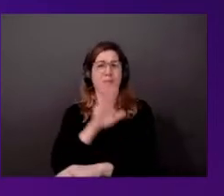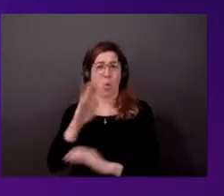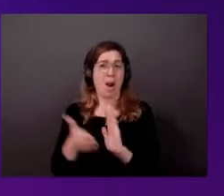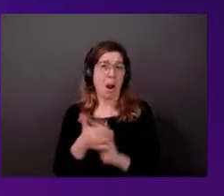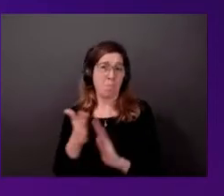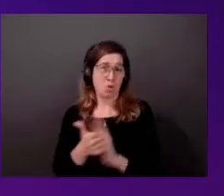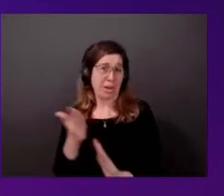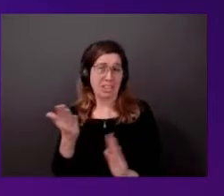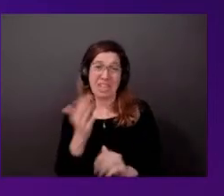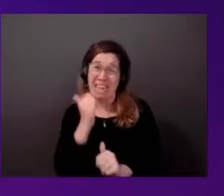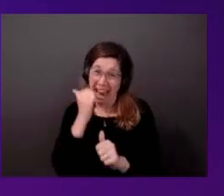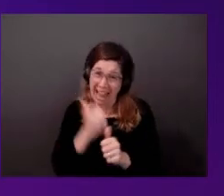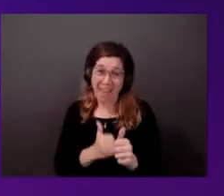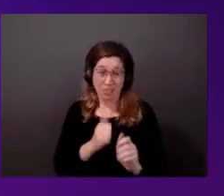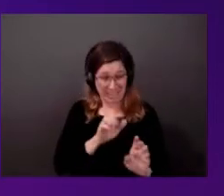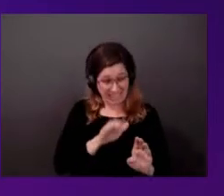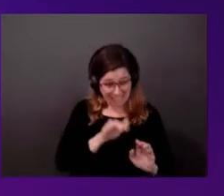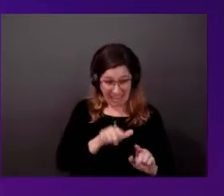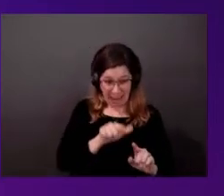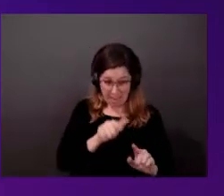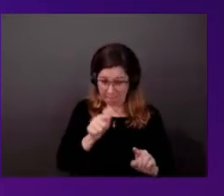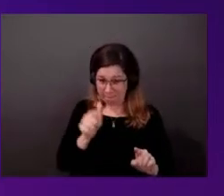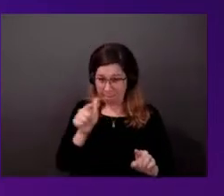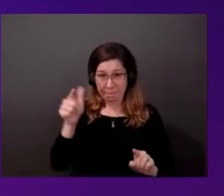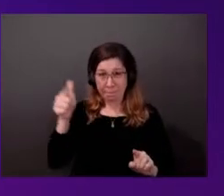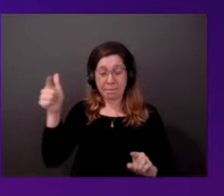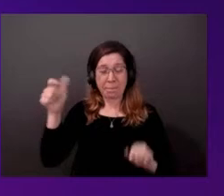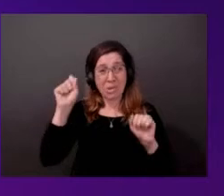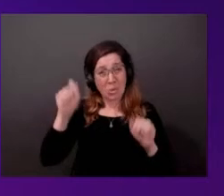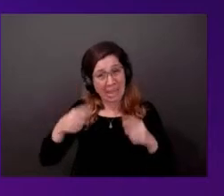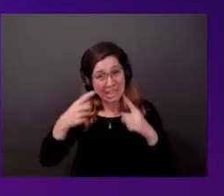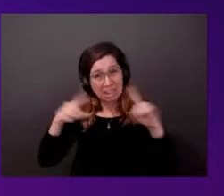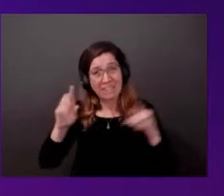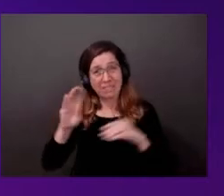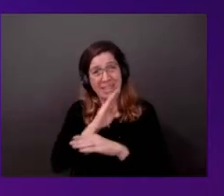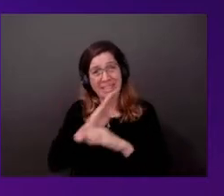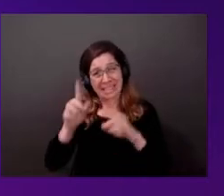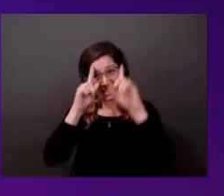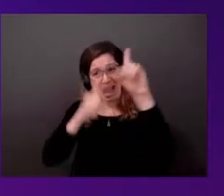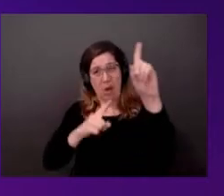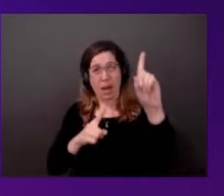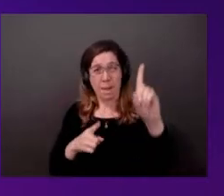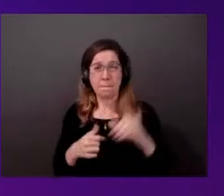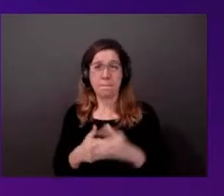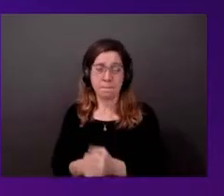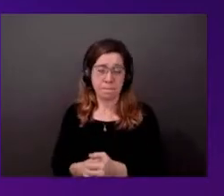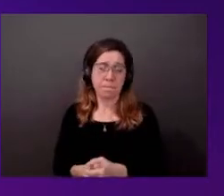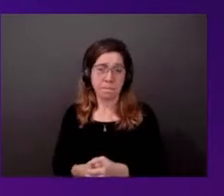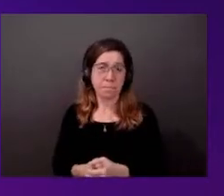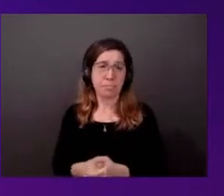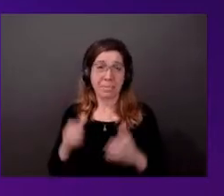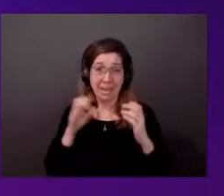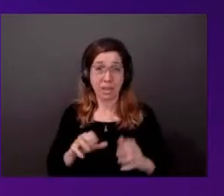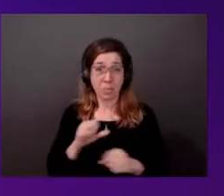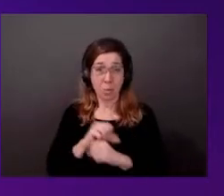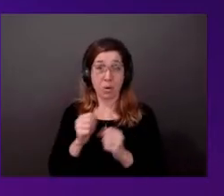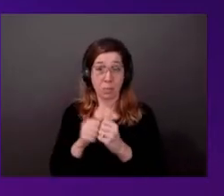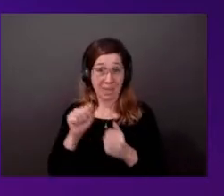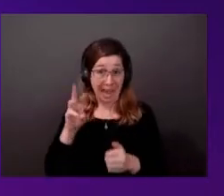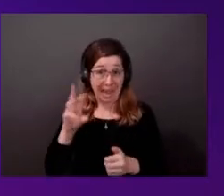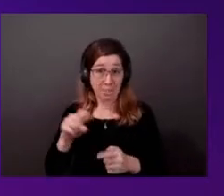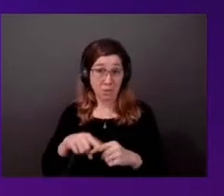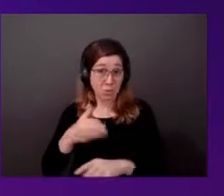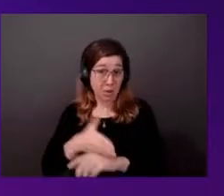of your journey, you can achieve business outcomes. Customers are working with AWS to improve the performance and productivity of